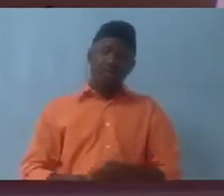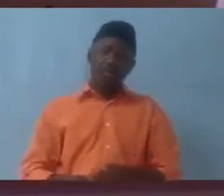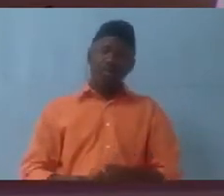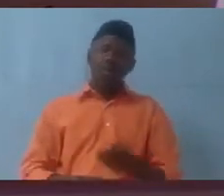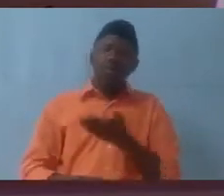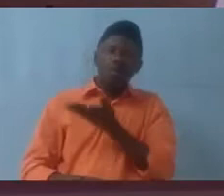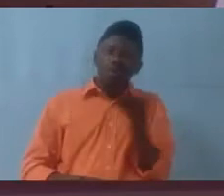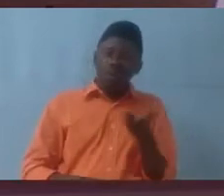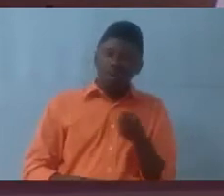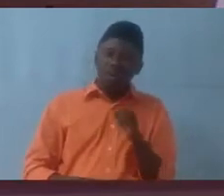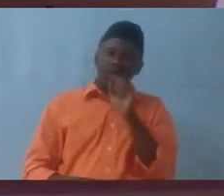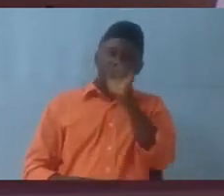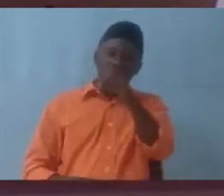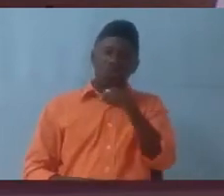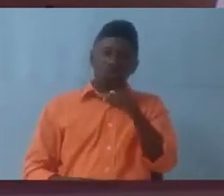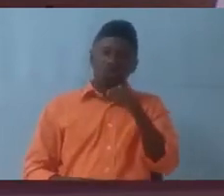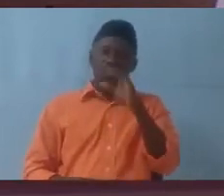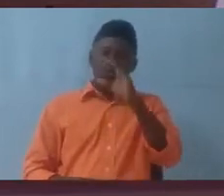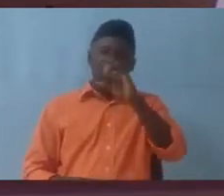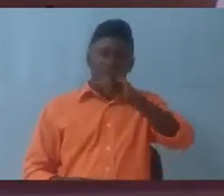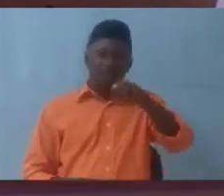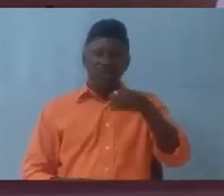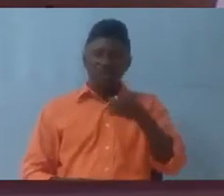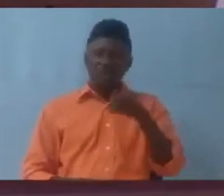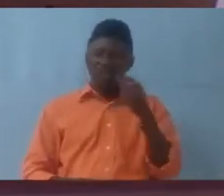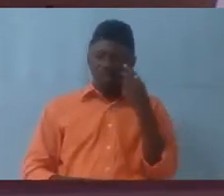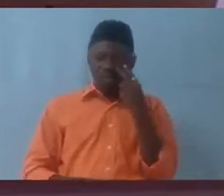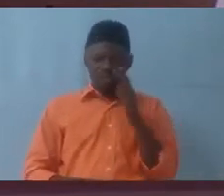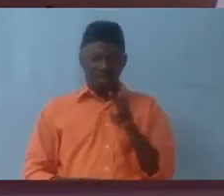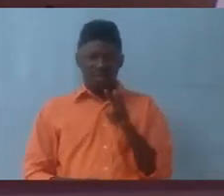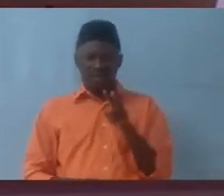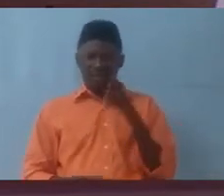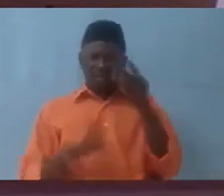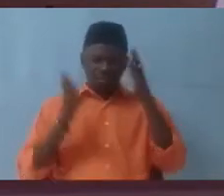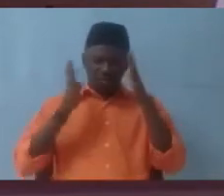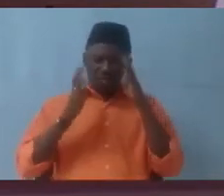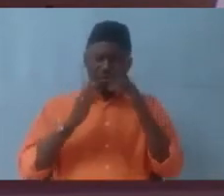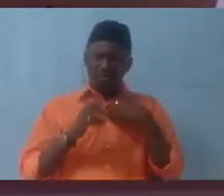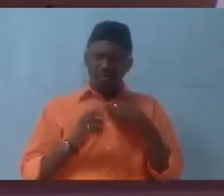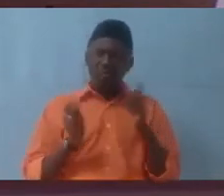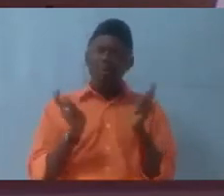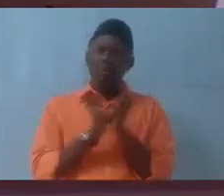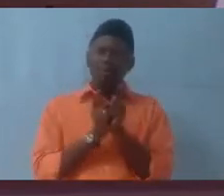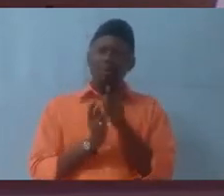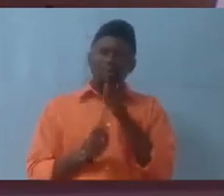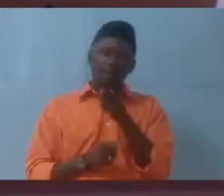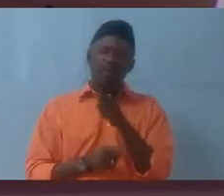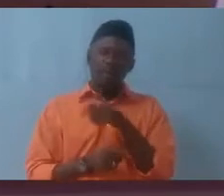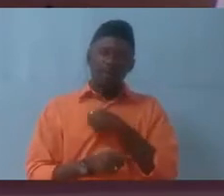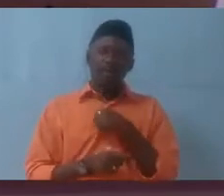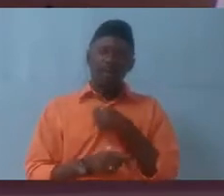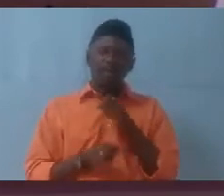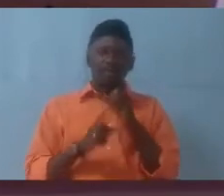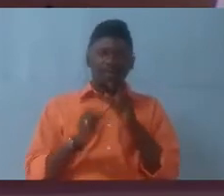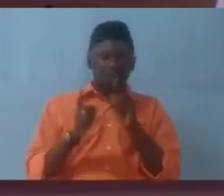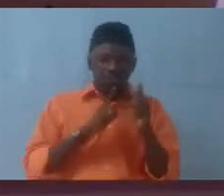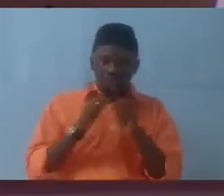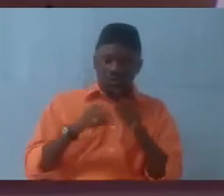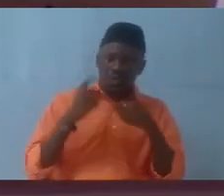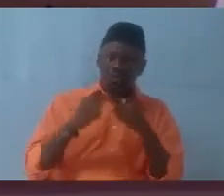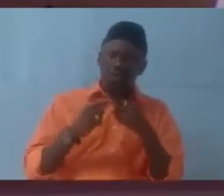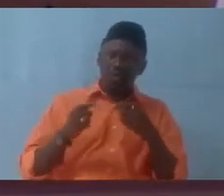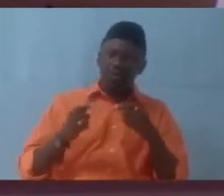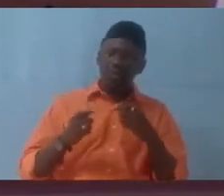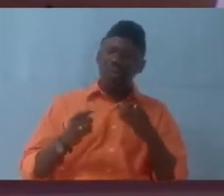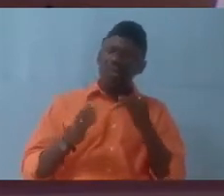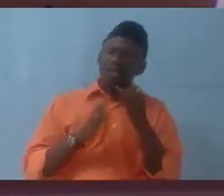why did your senior see it as a problem to actually meet him and address your problems that you were facing bon nak lan la chief